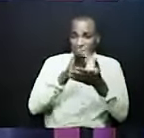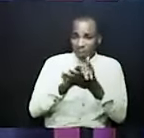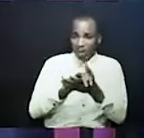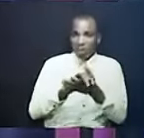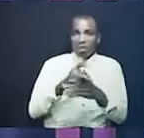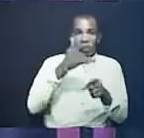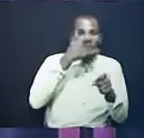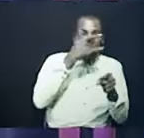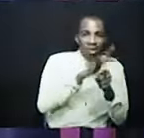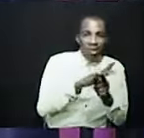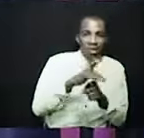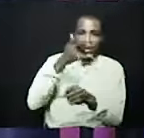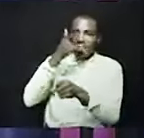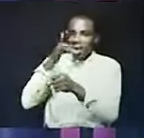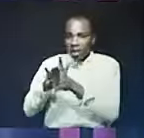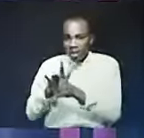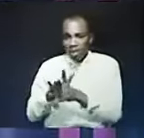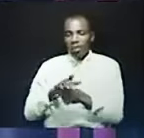sign.